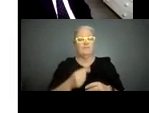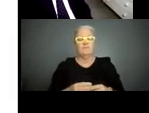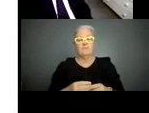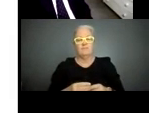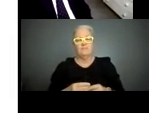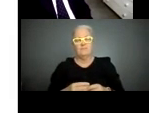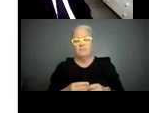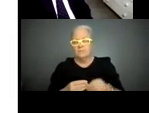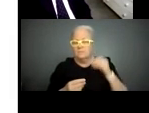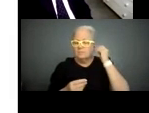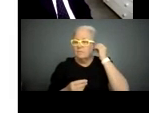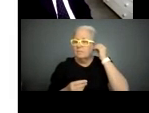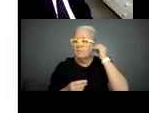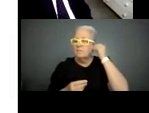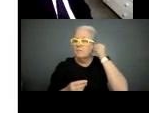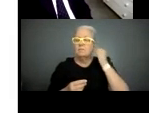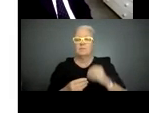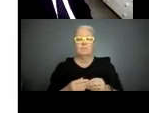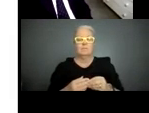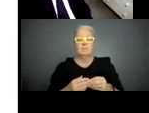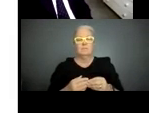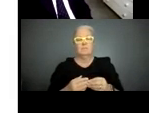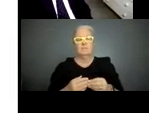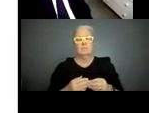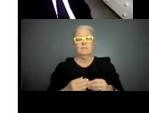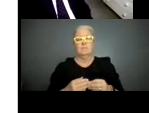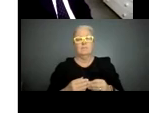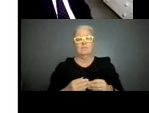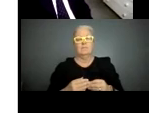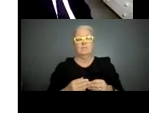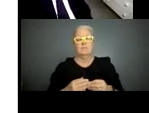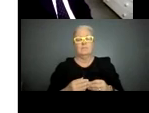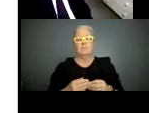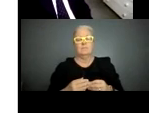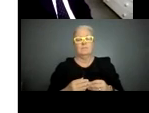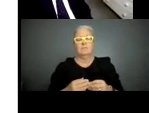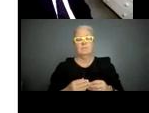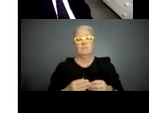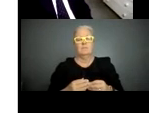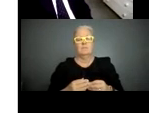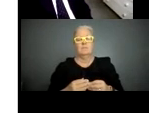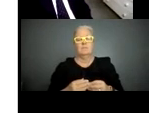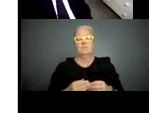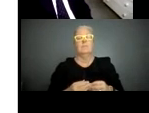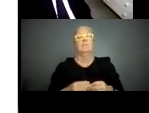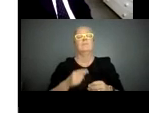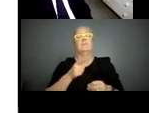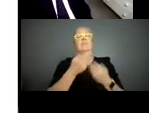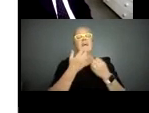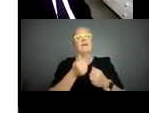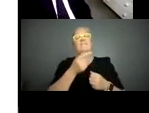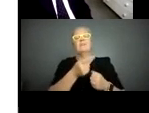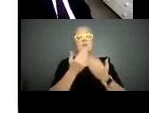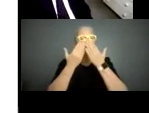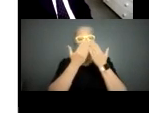child-headed families, some are orphans. The school nutrition program ensures that